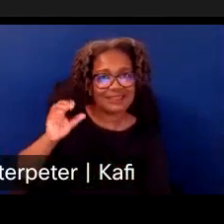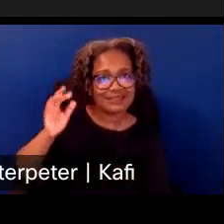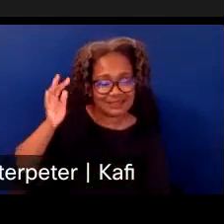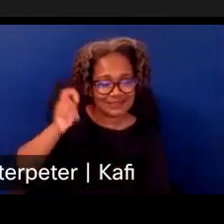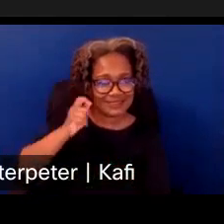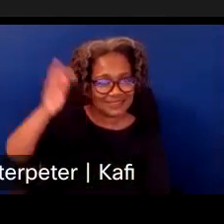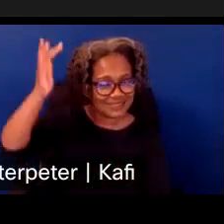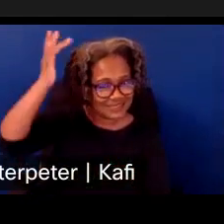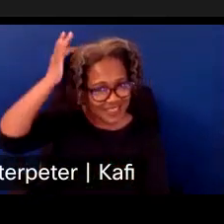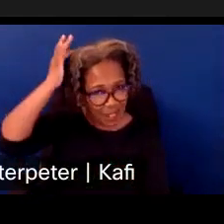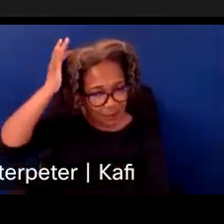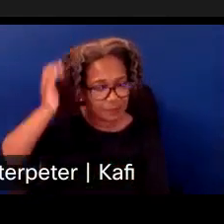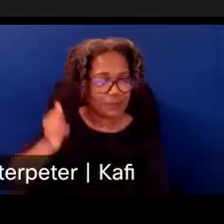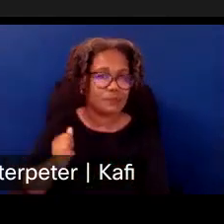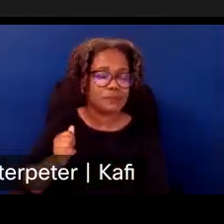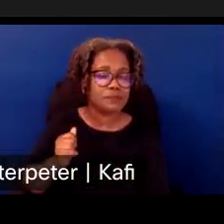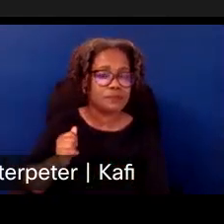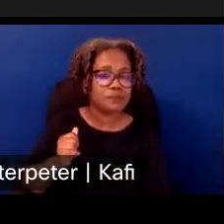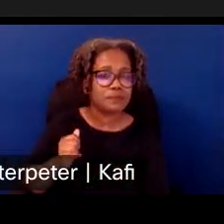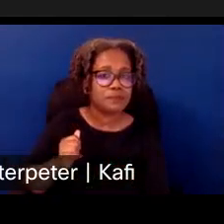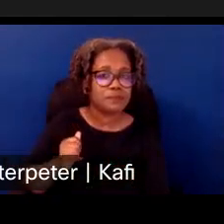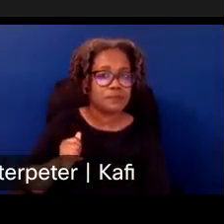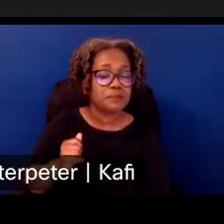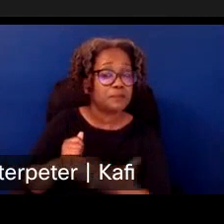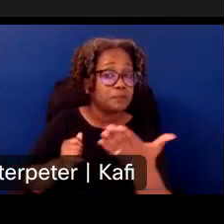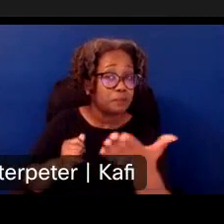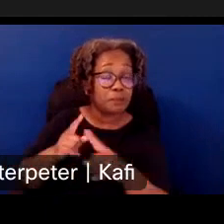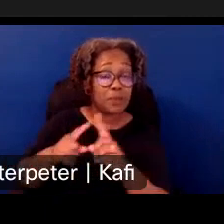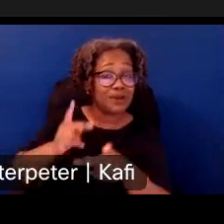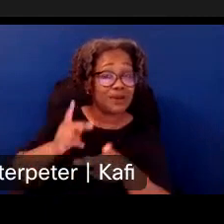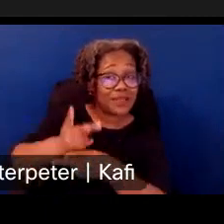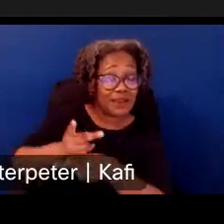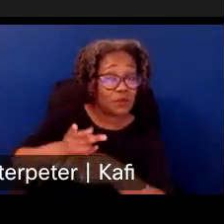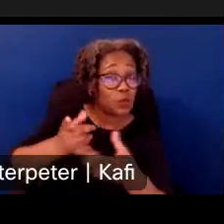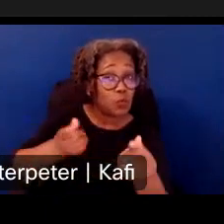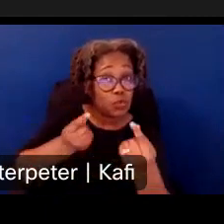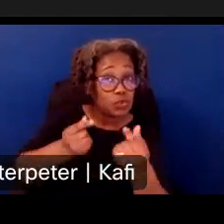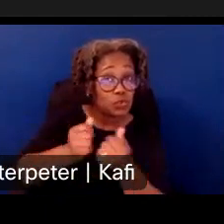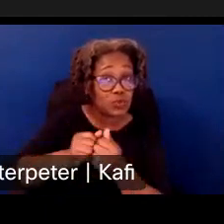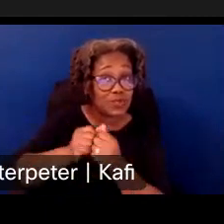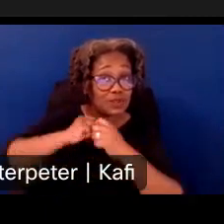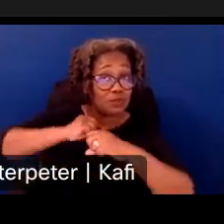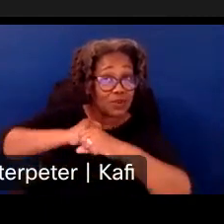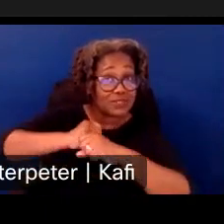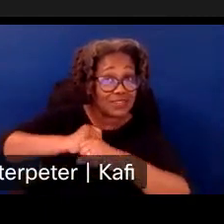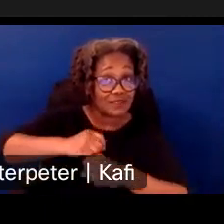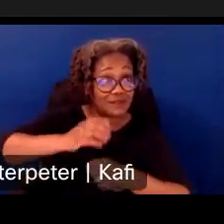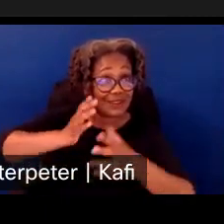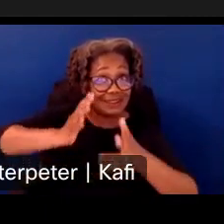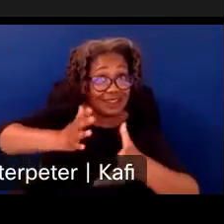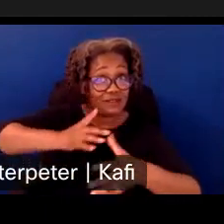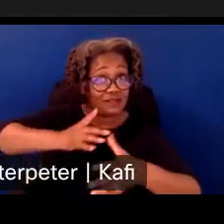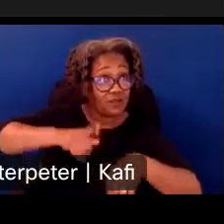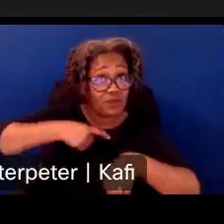it? Are you leaving it on too long? The average person says, well, I'll just get these braids and they're gonna stay on here